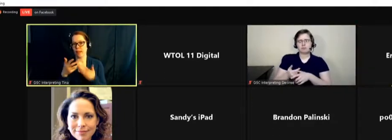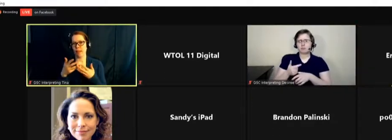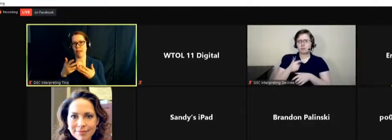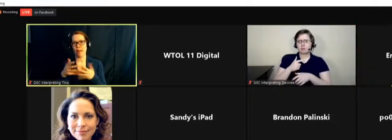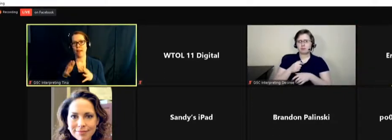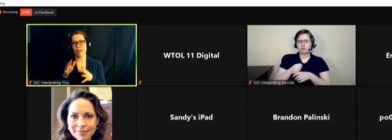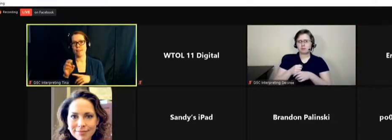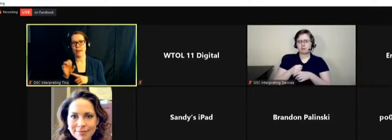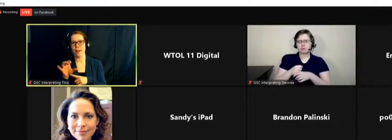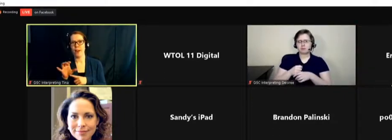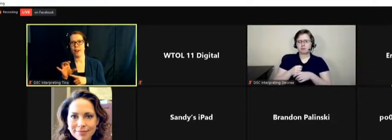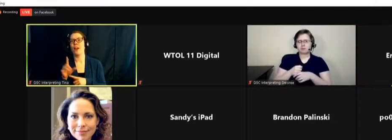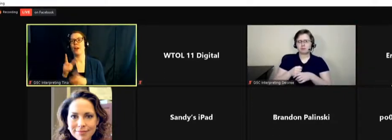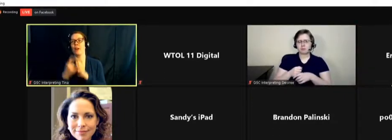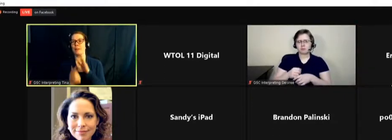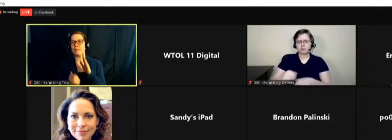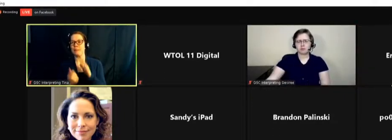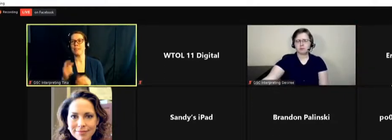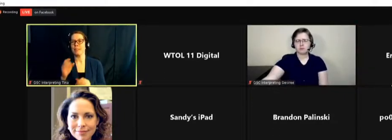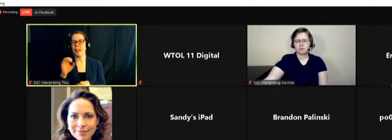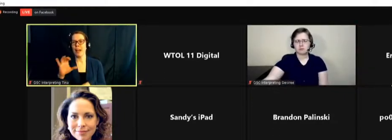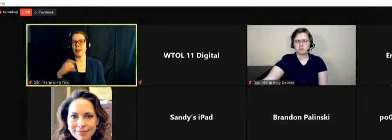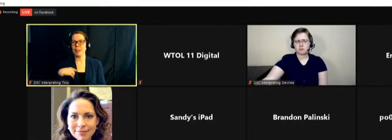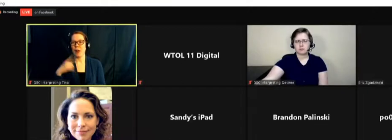I'm sorry. Oh, Eric. I'm back.